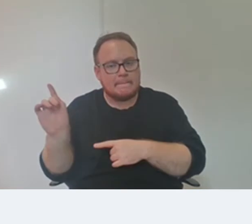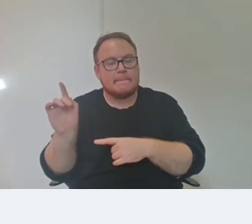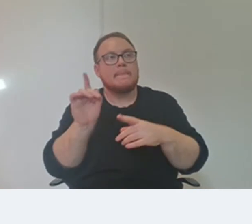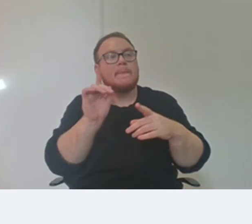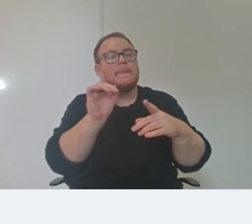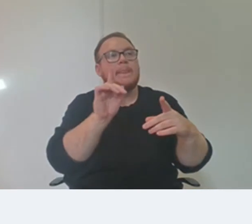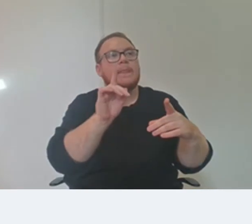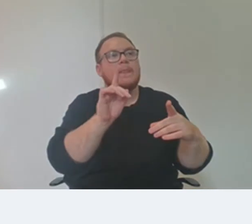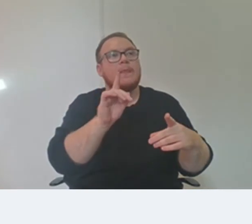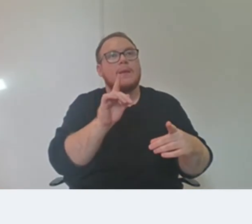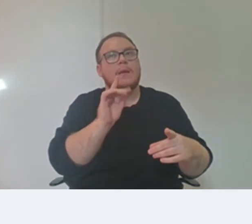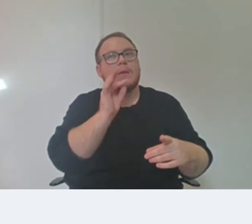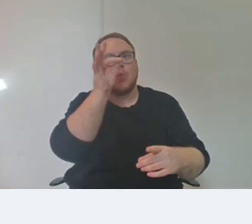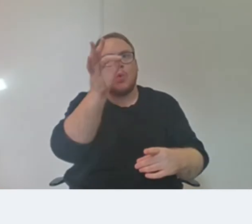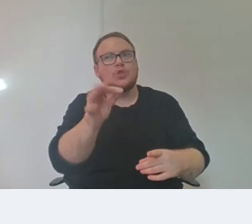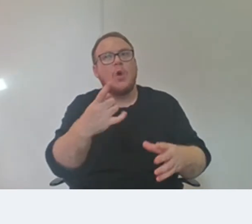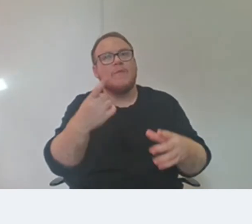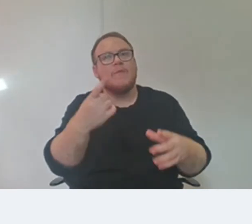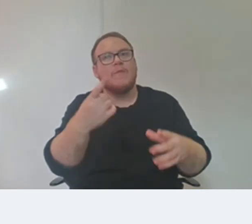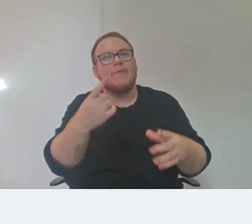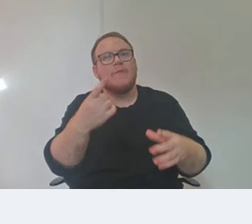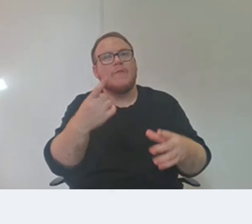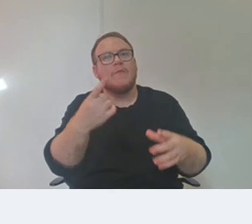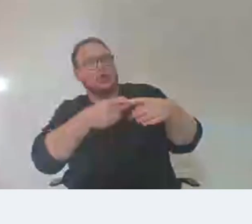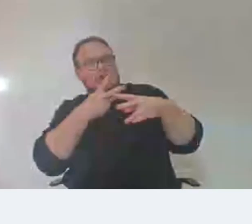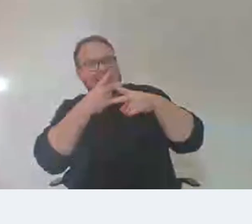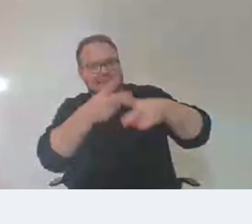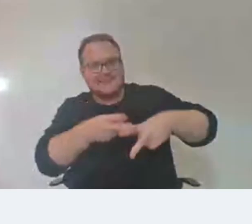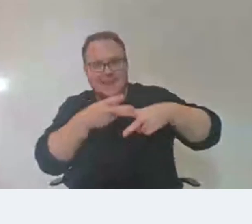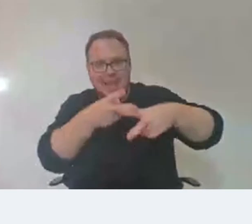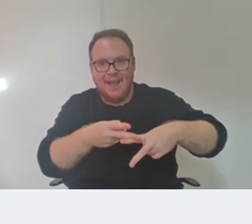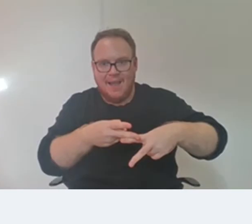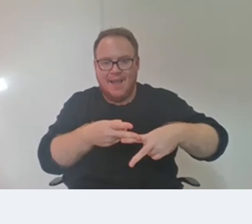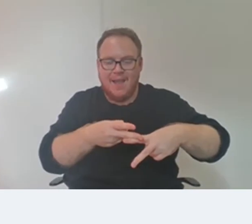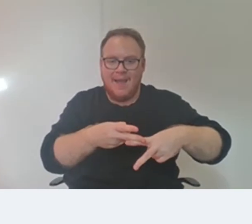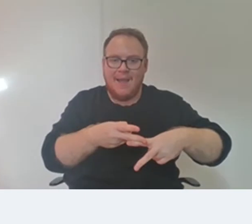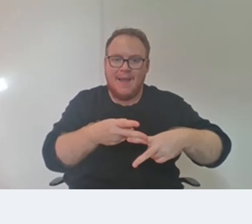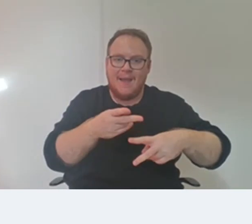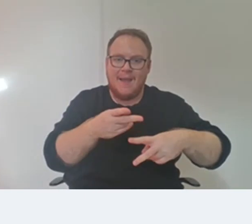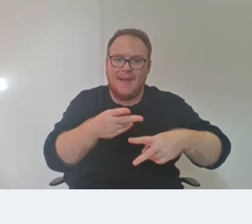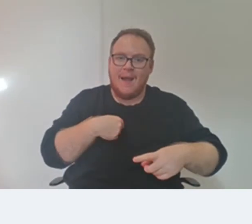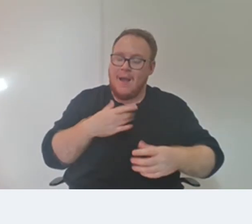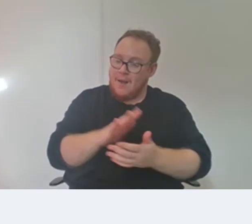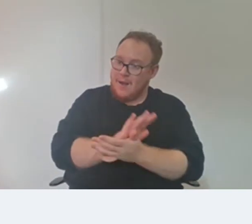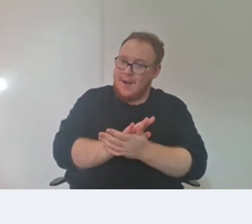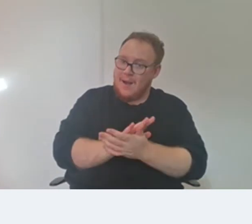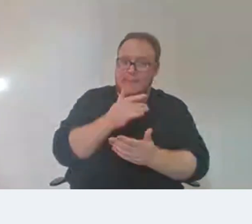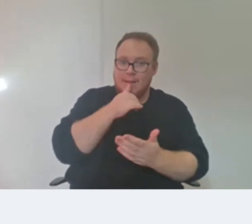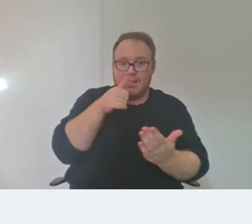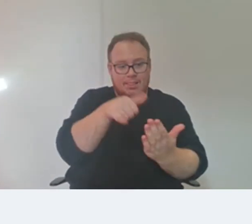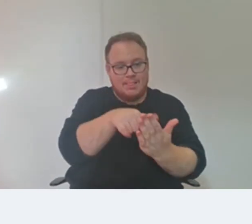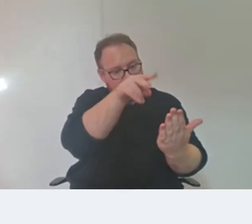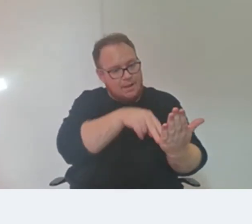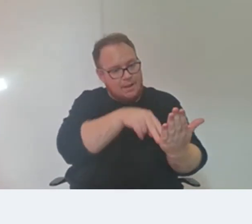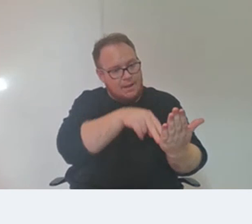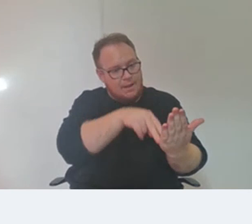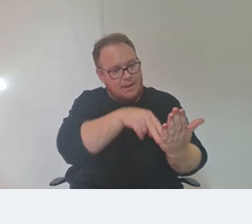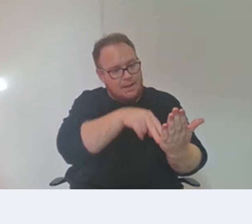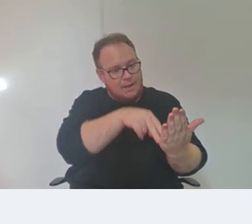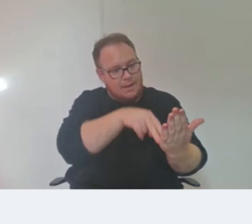emergency care came up, and I was pleased to see the letter that came out from Marcus. But one